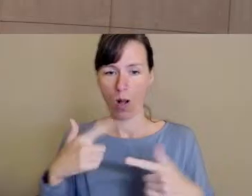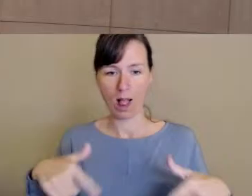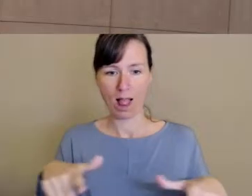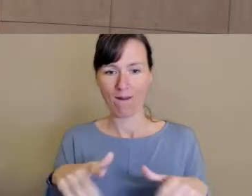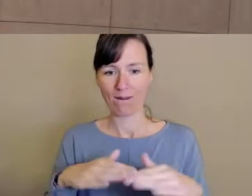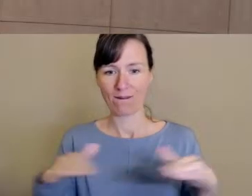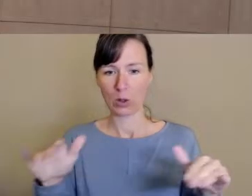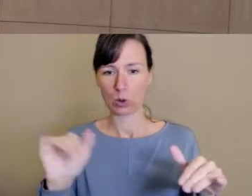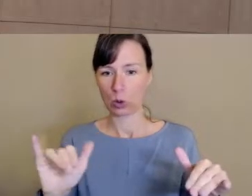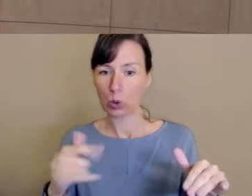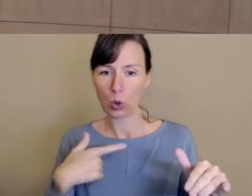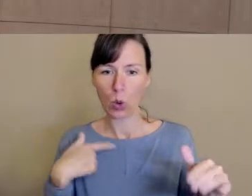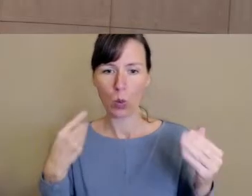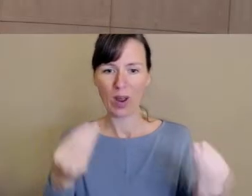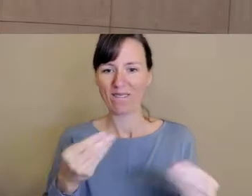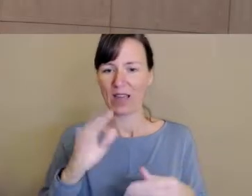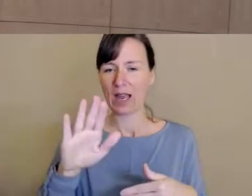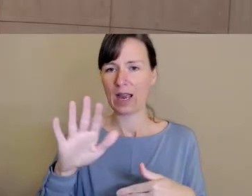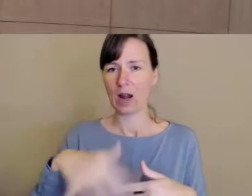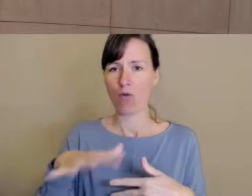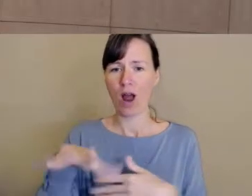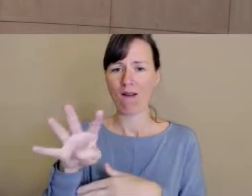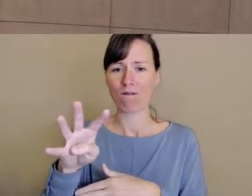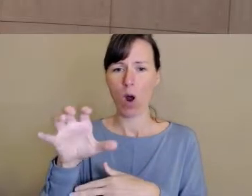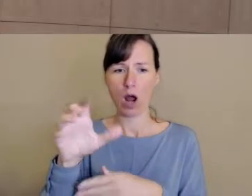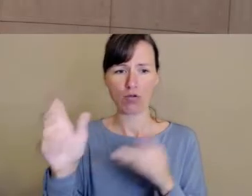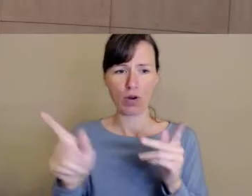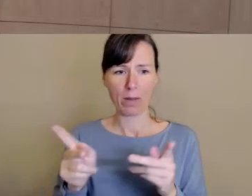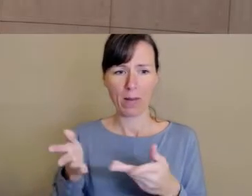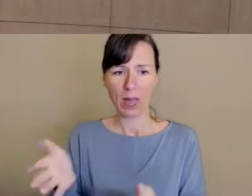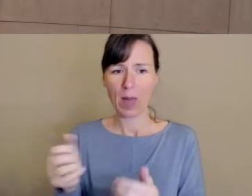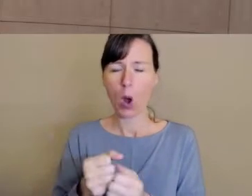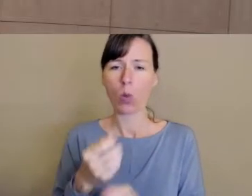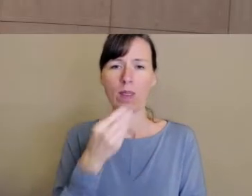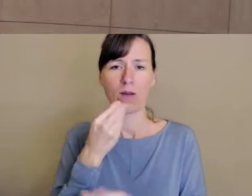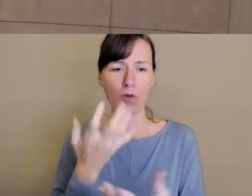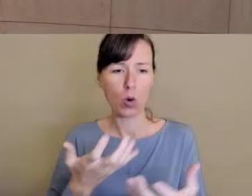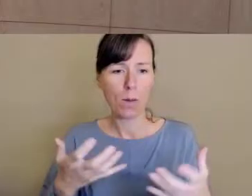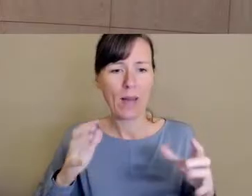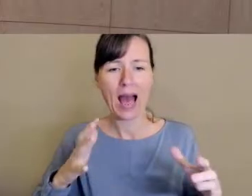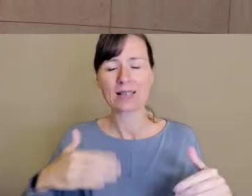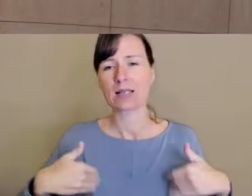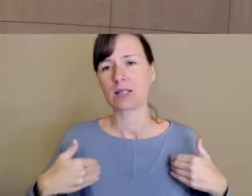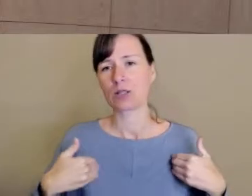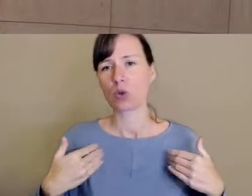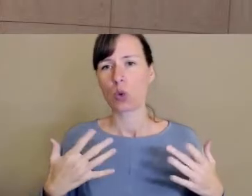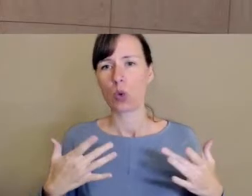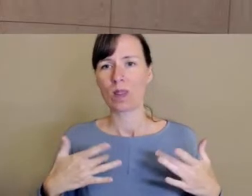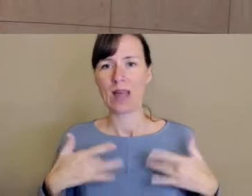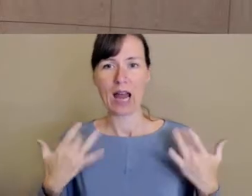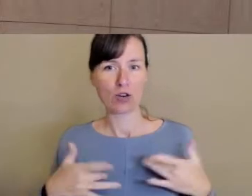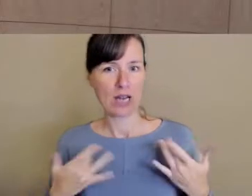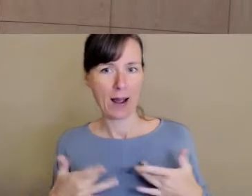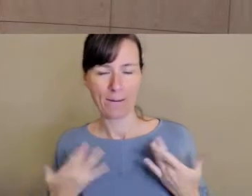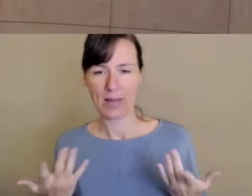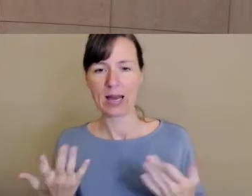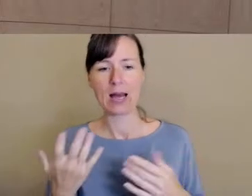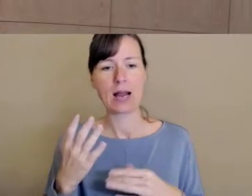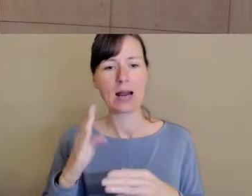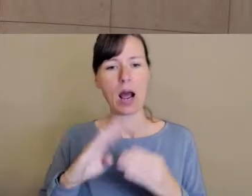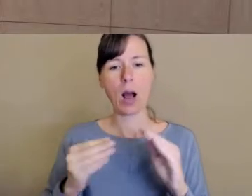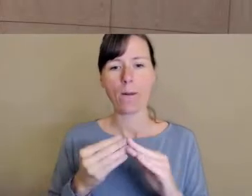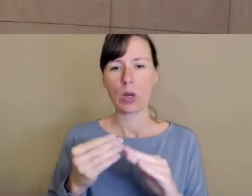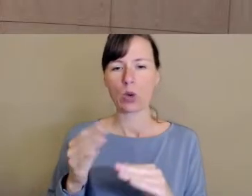food baskets as well as youth, entertainment, just community engagement for the